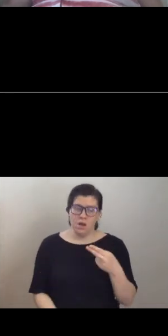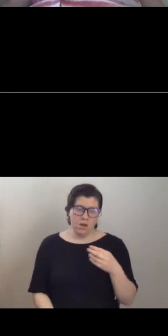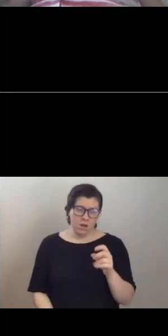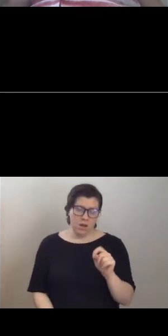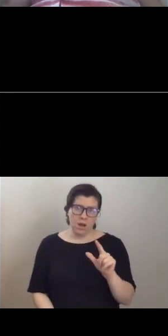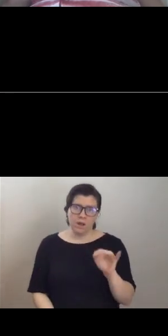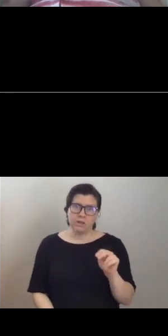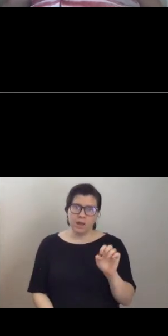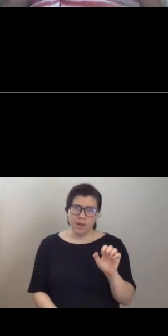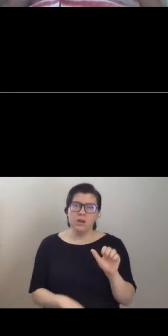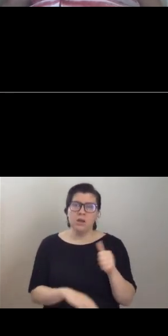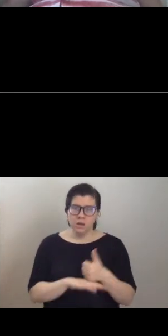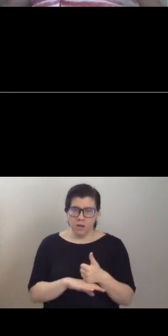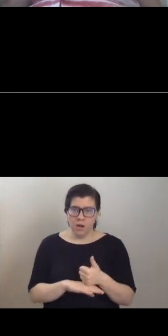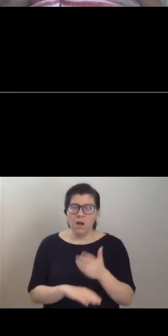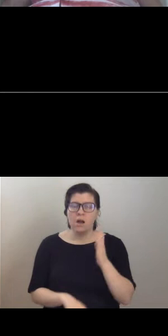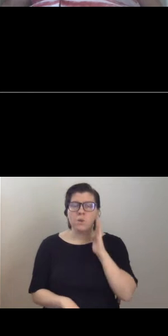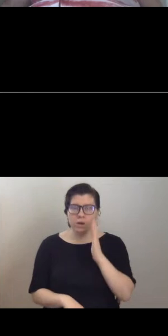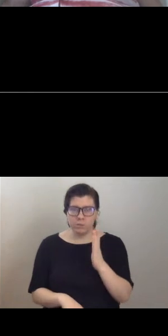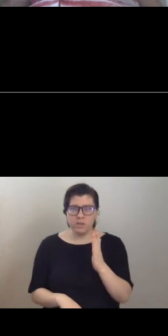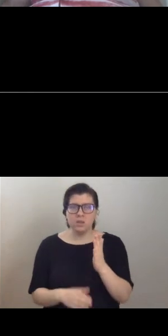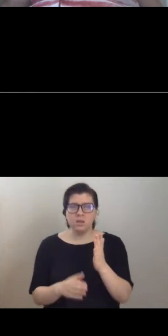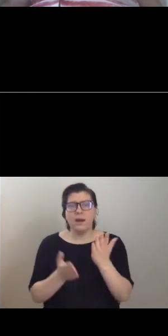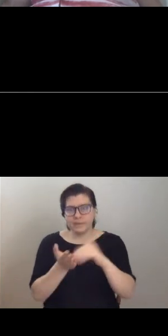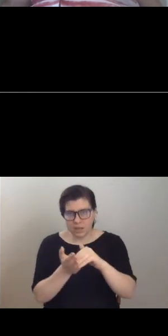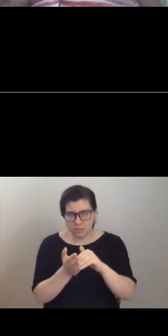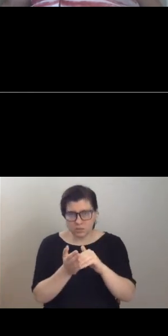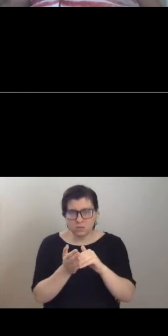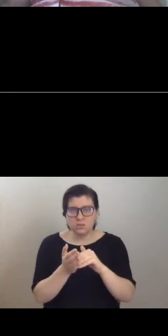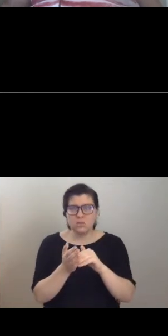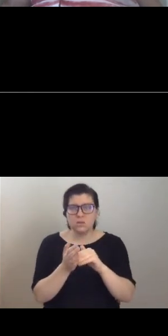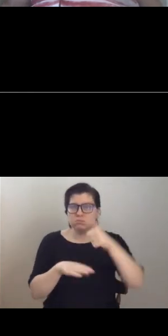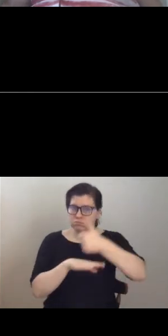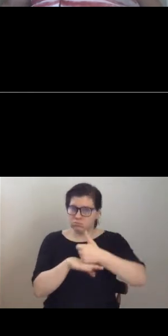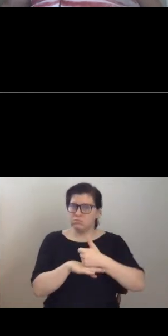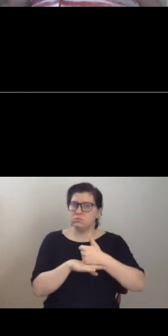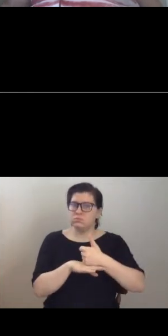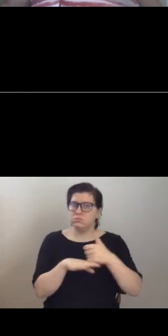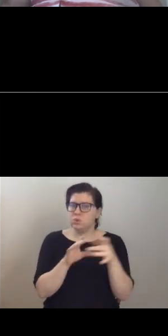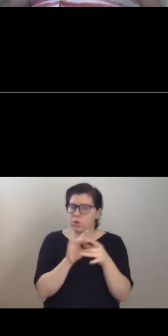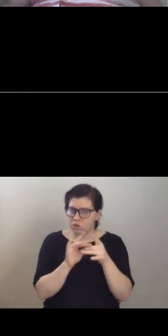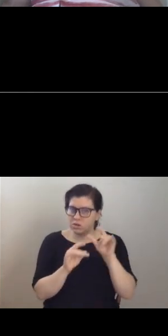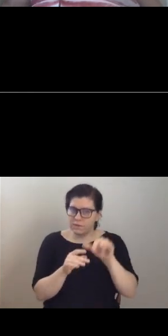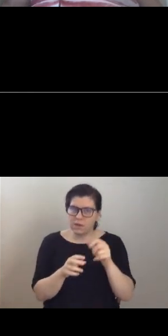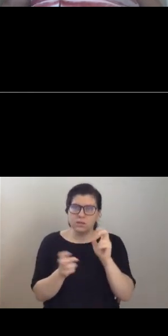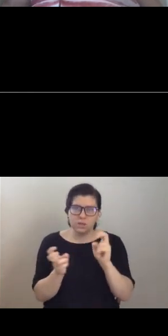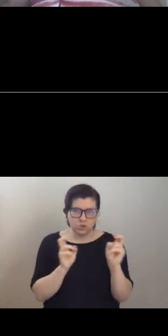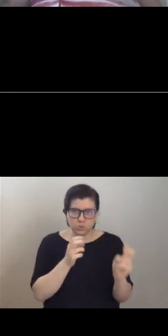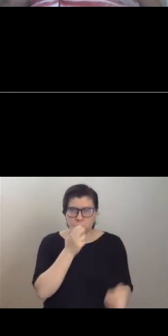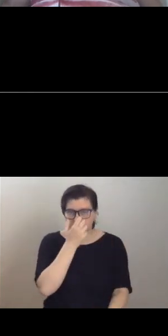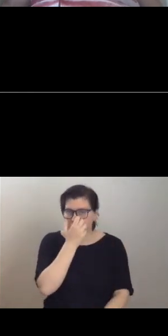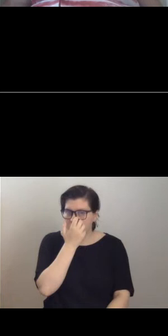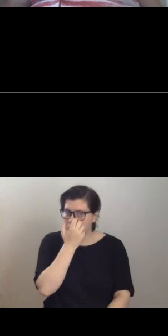will be manned once again to address those issues.